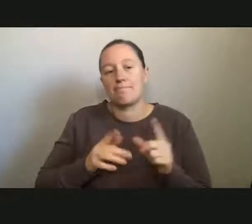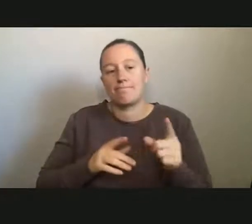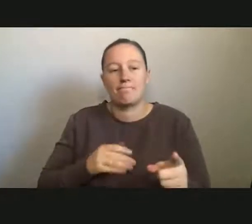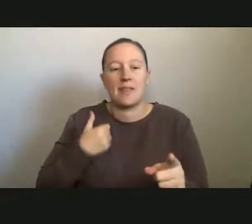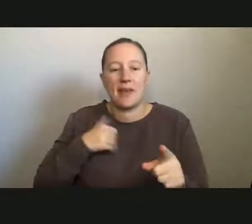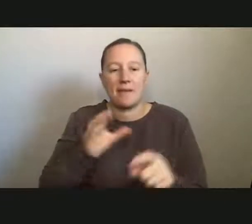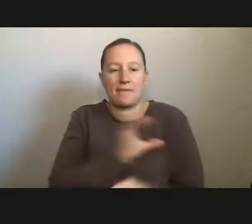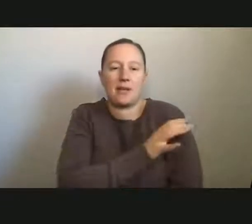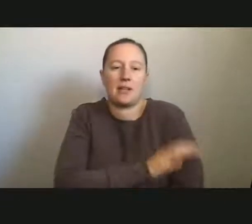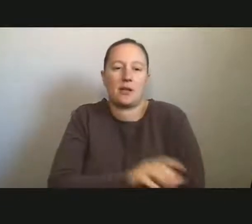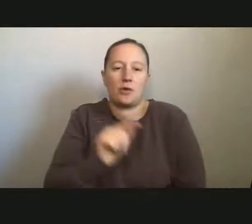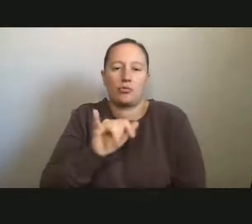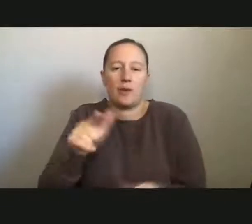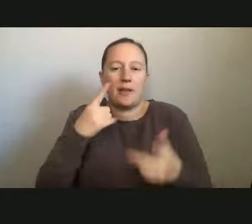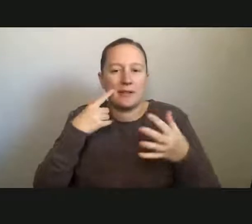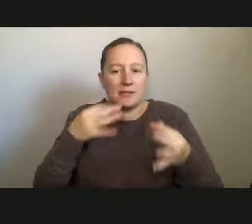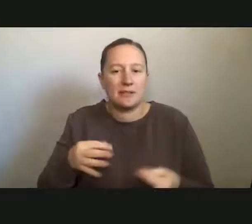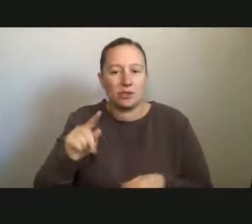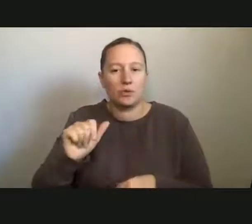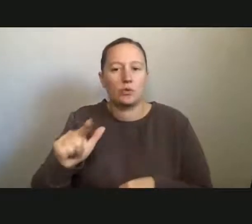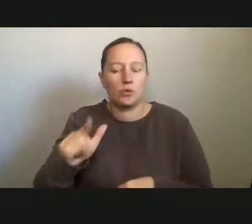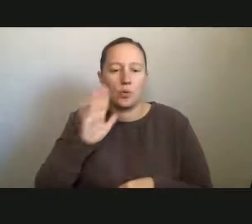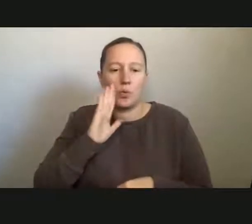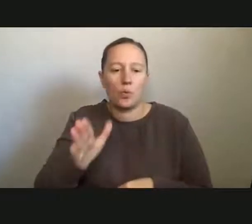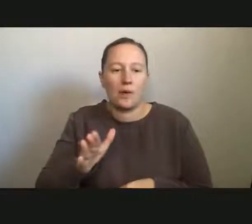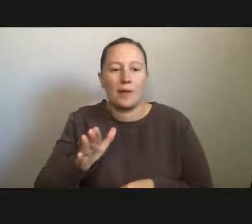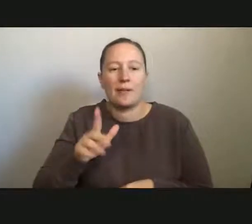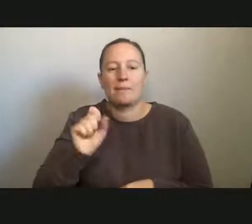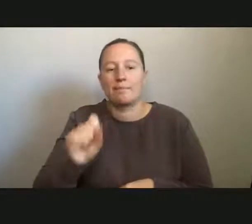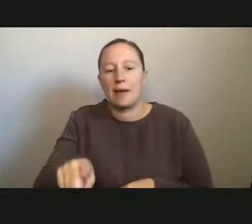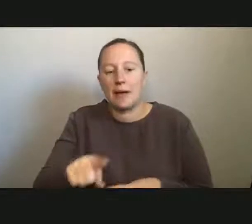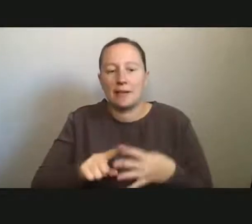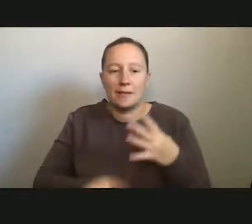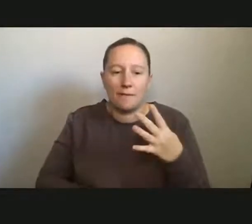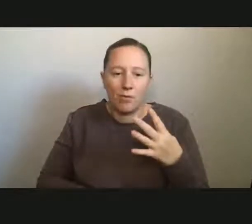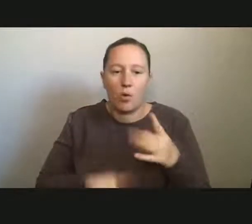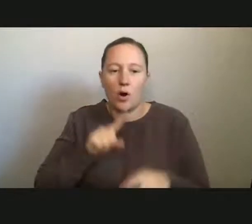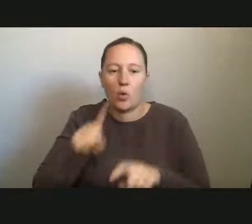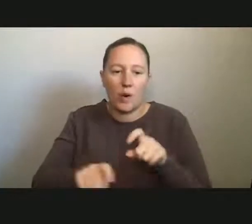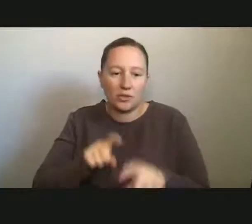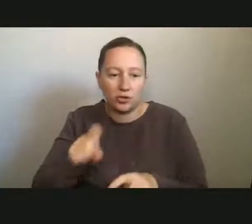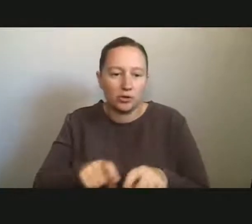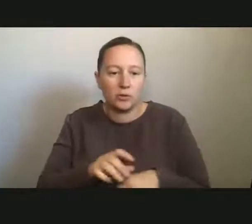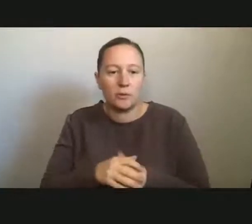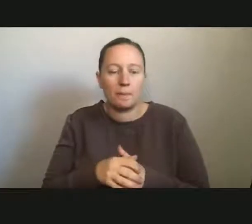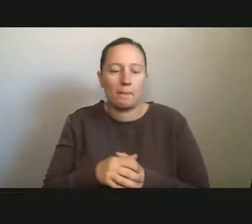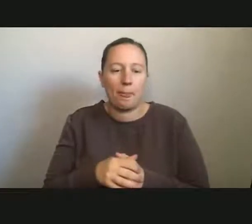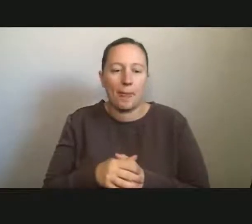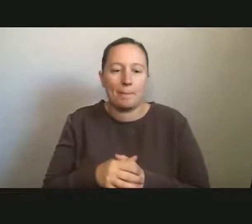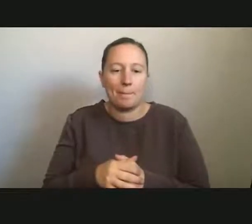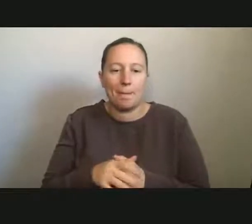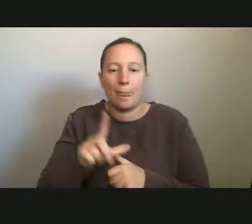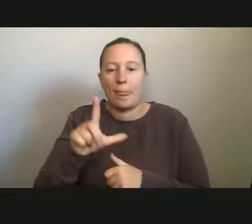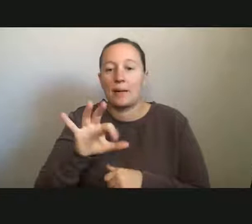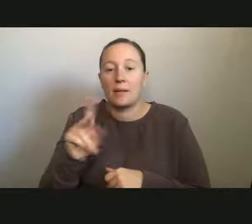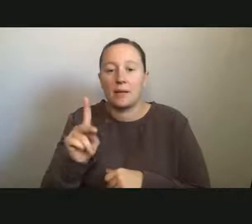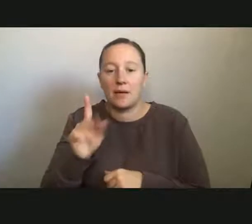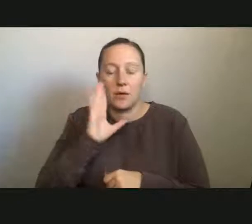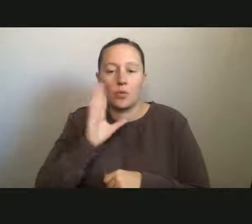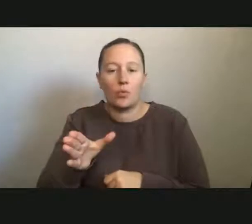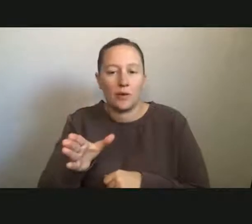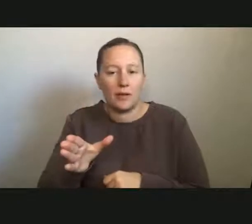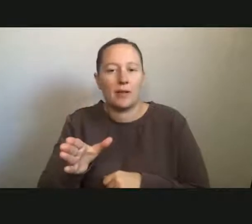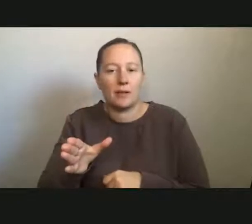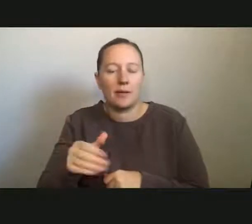trial decision tool which takes you through each one of those 4 questions. The link to this will be